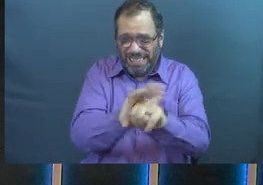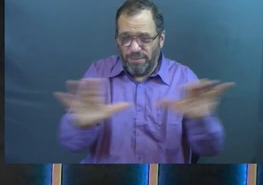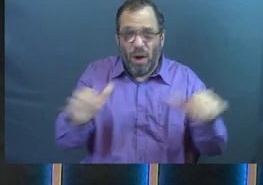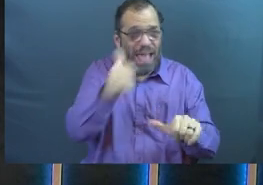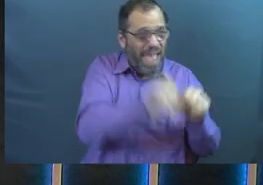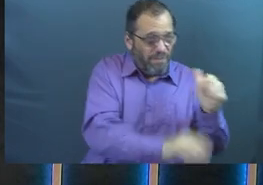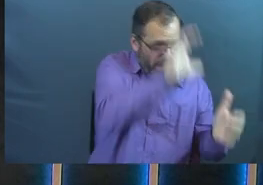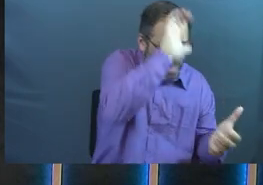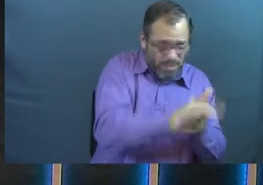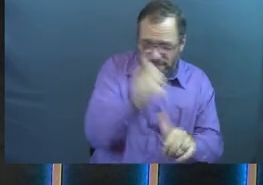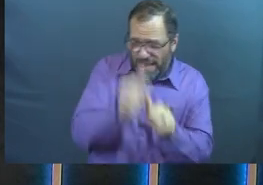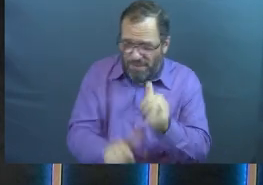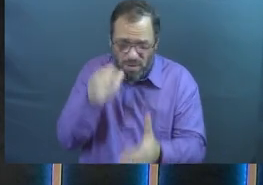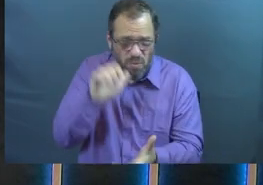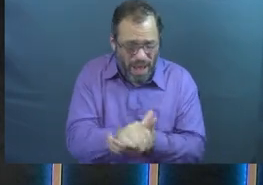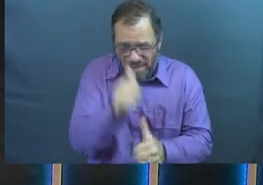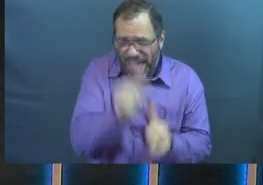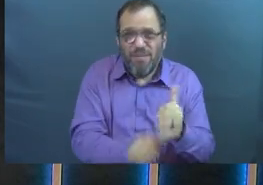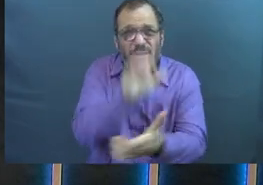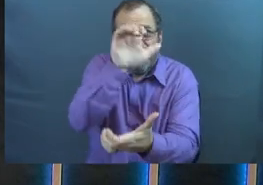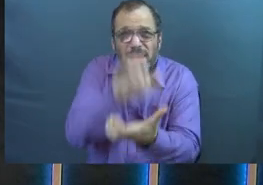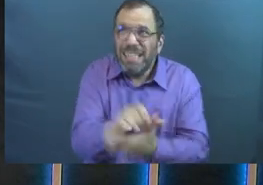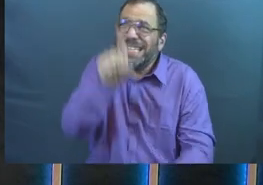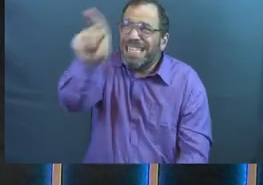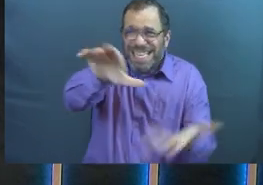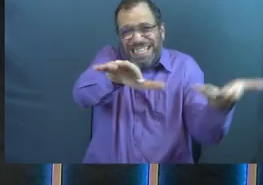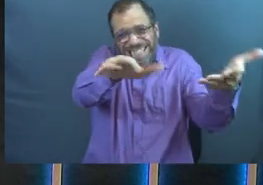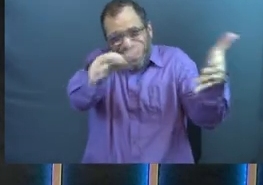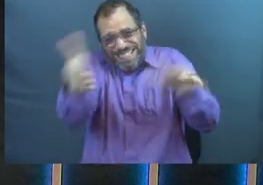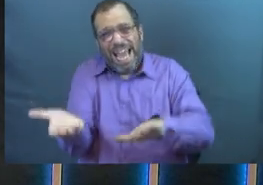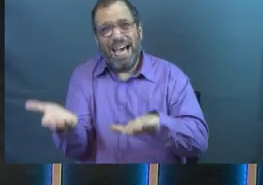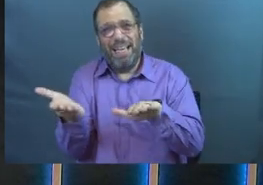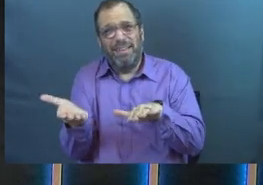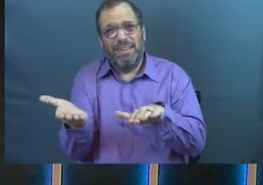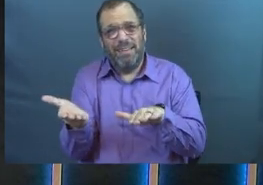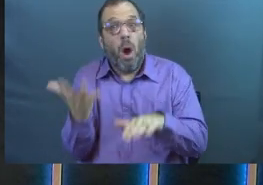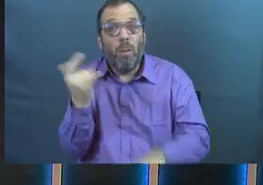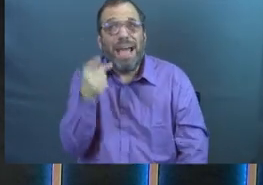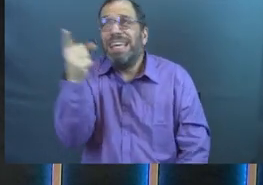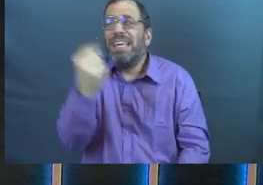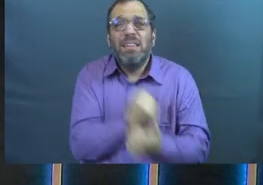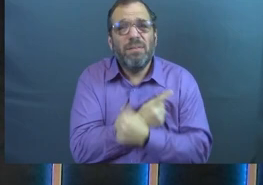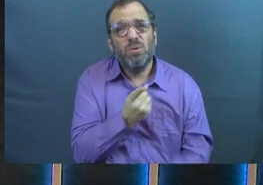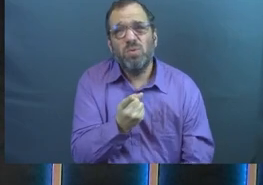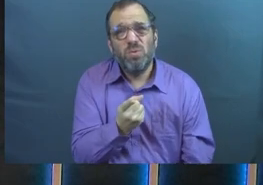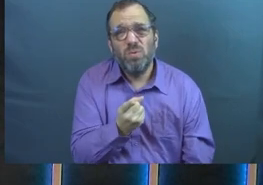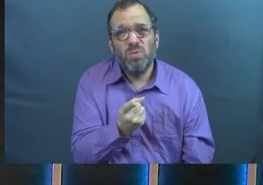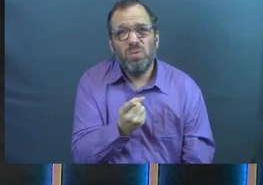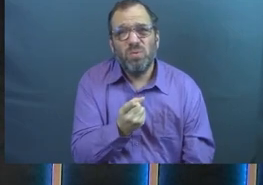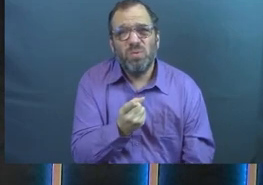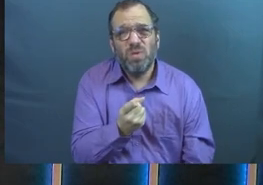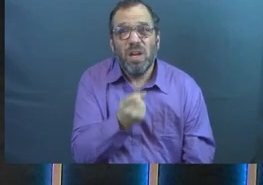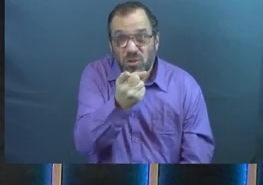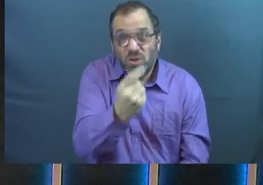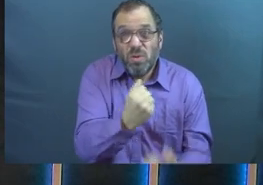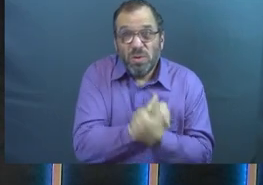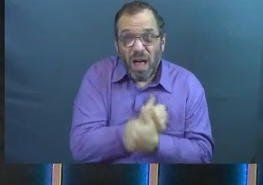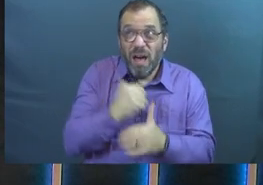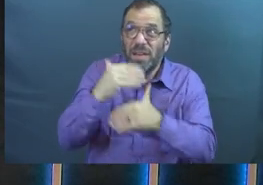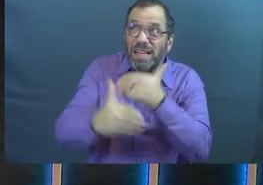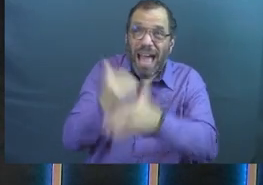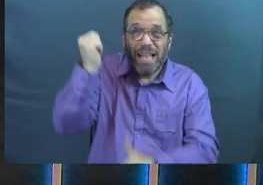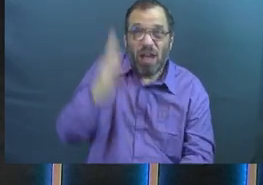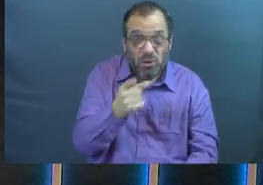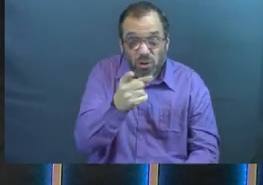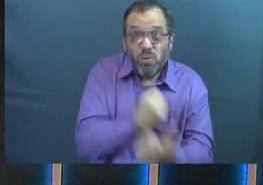every husband and every wife and every marriage in this room. He died because he loves you. Do you love our kind